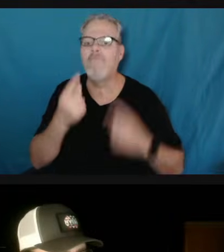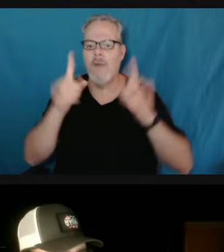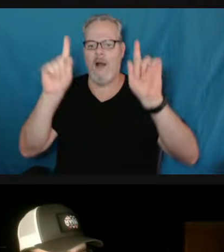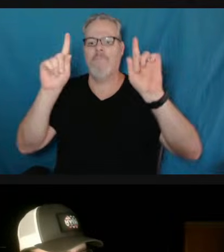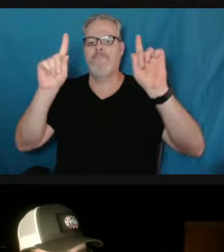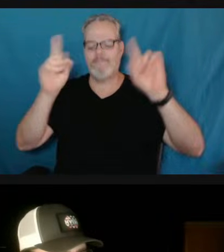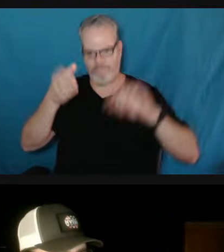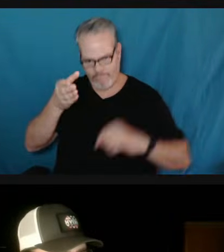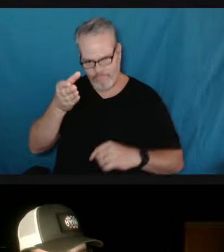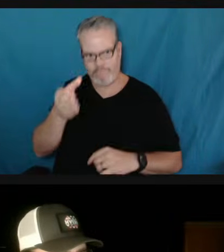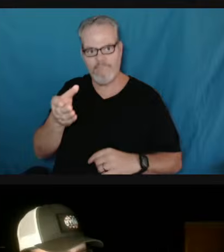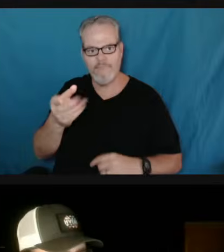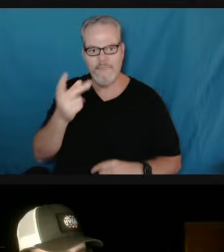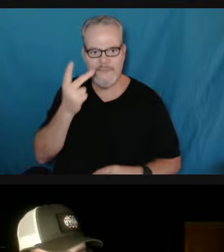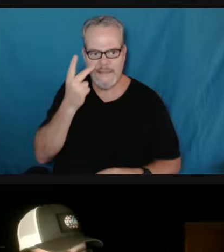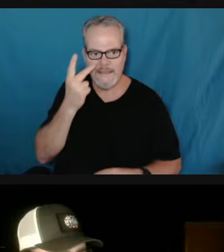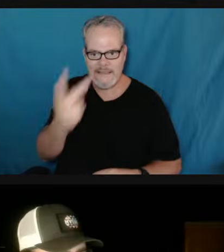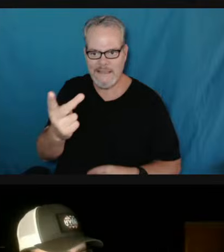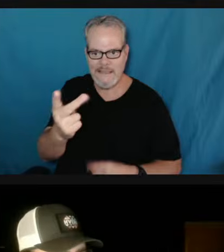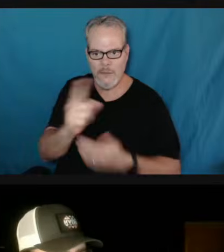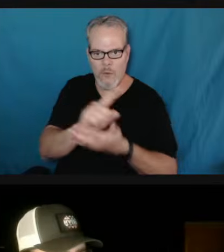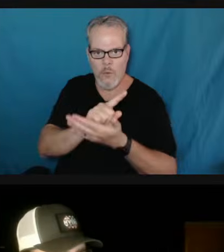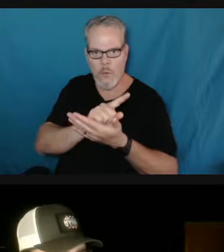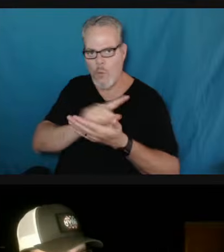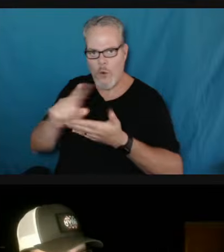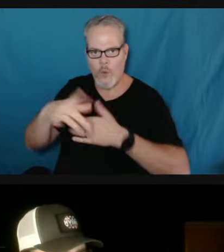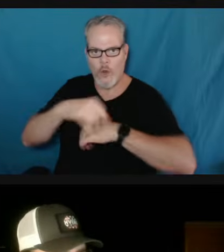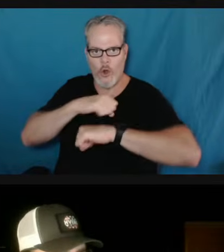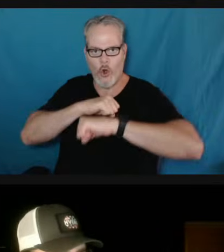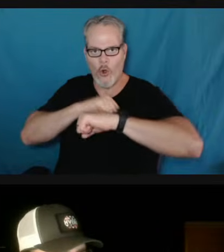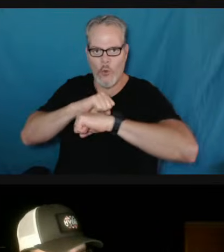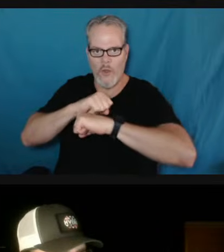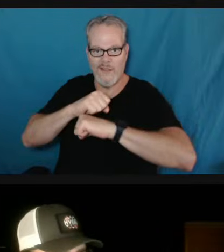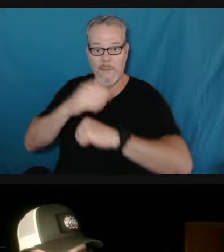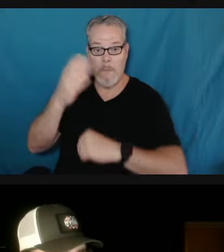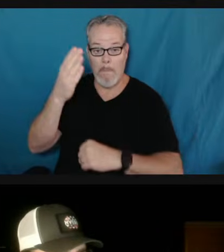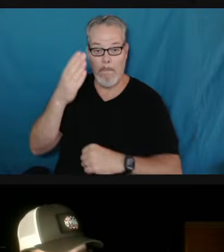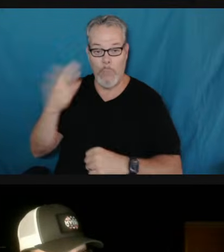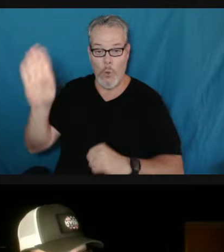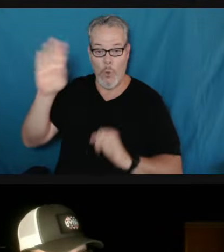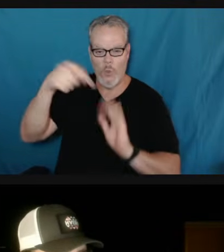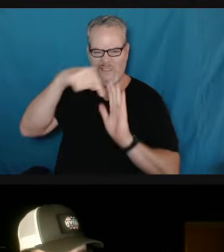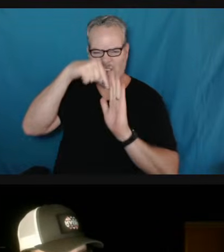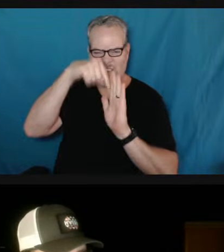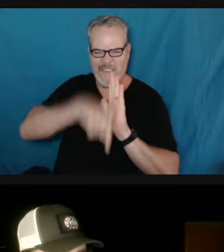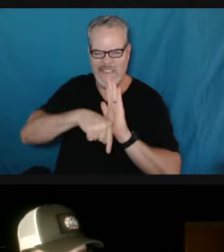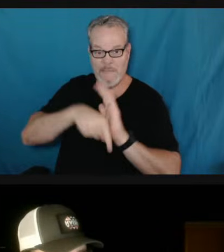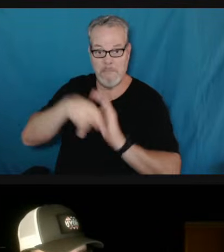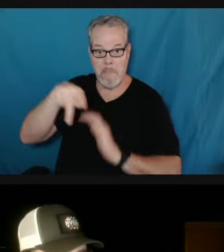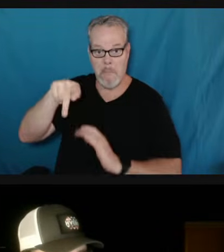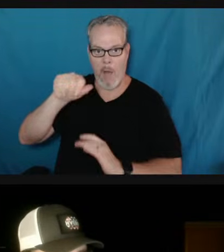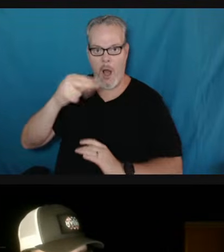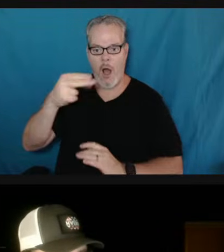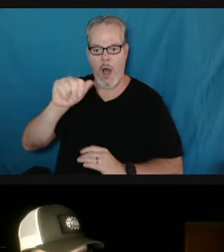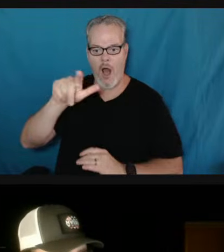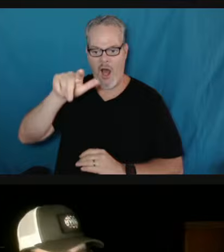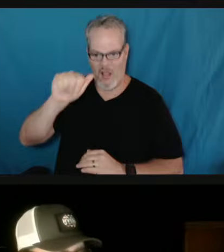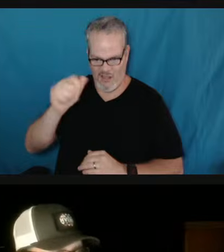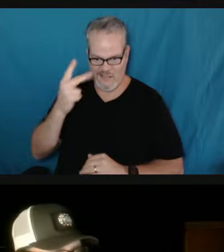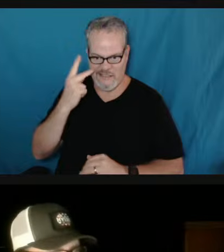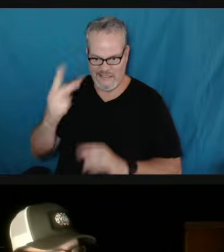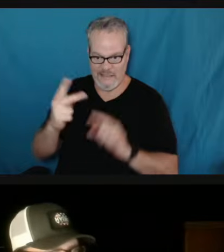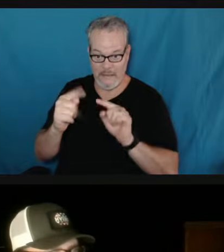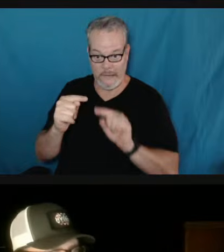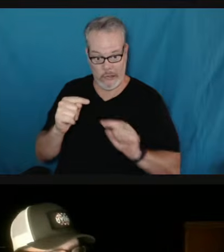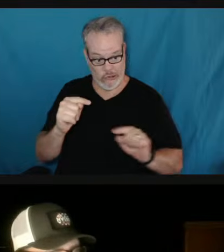There they are, showing all the blues in the deep Pahala zone, at least in a concentration and space. And then you have this